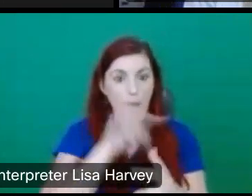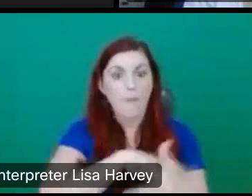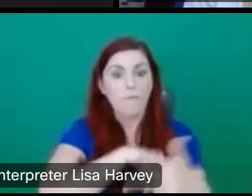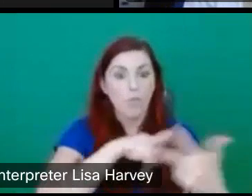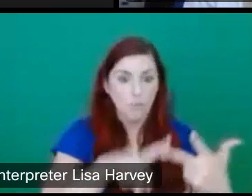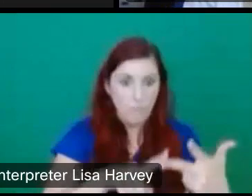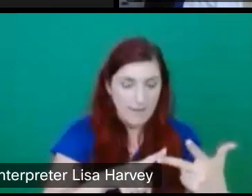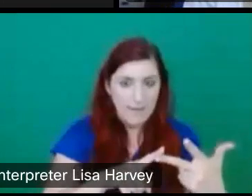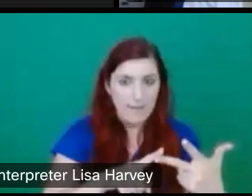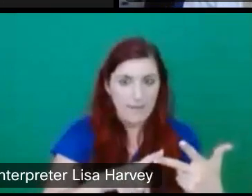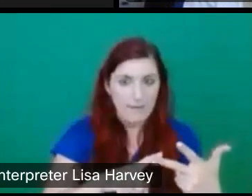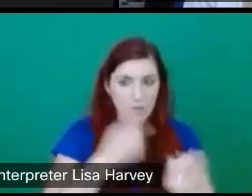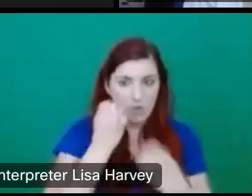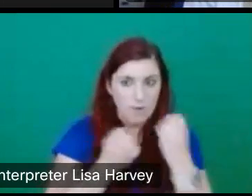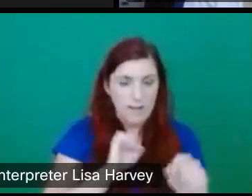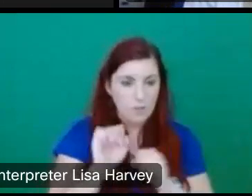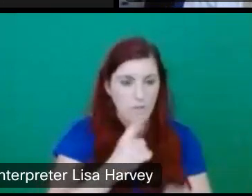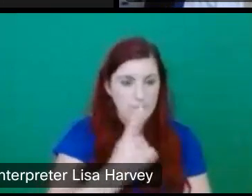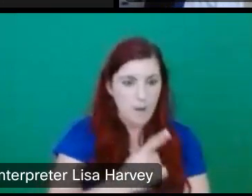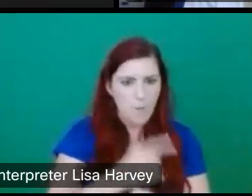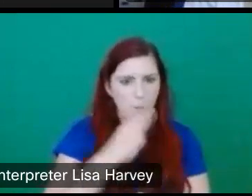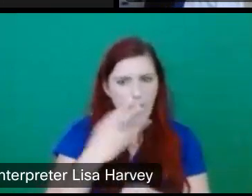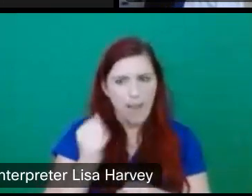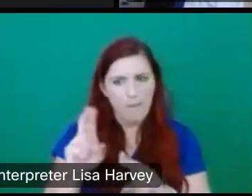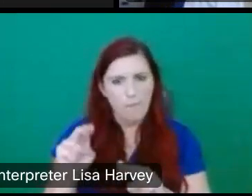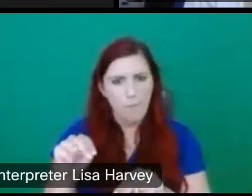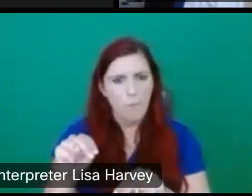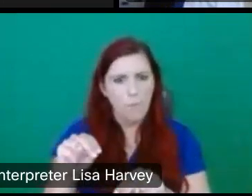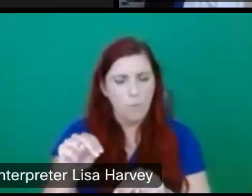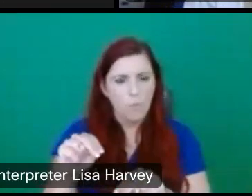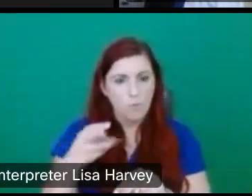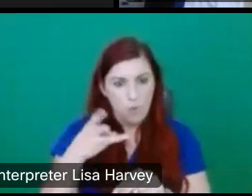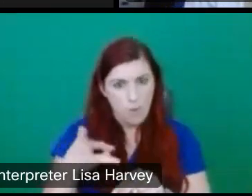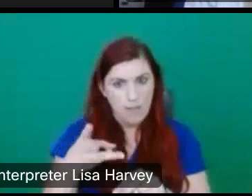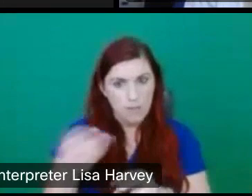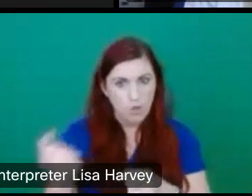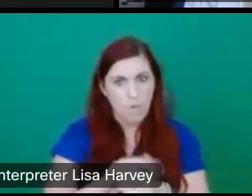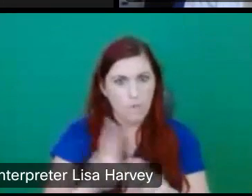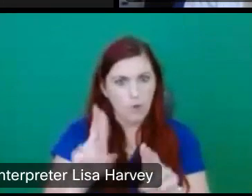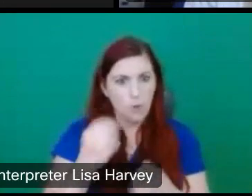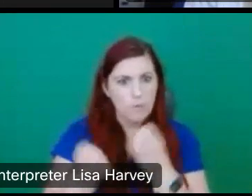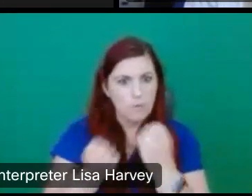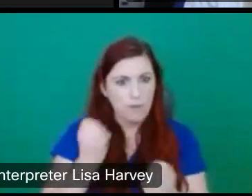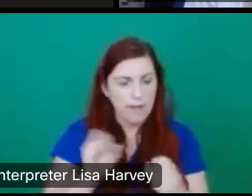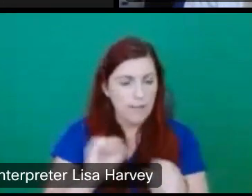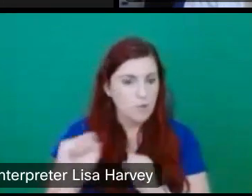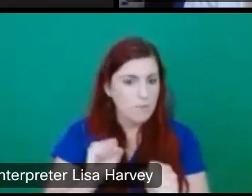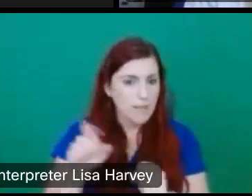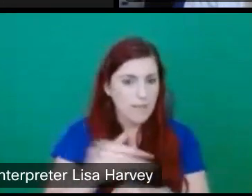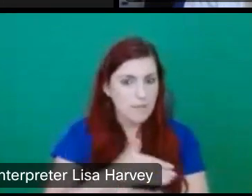current legislation. So is there any plans for it to extend to new screening services or other screening